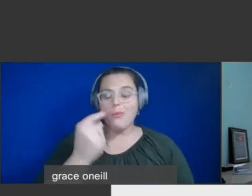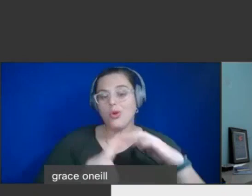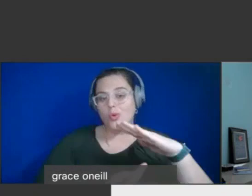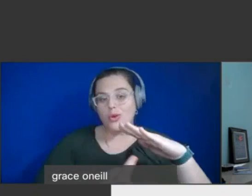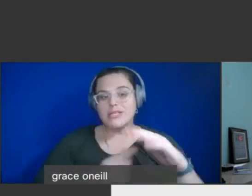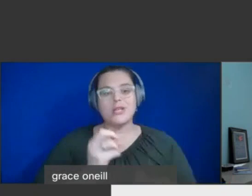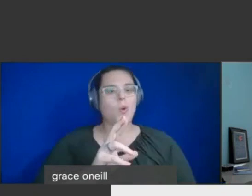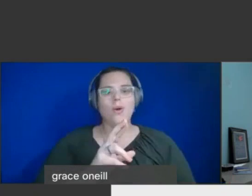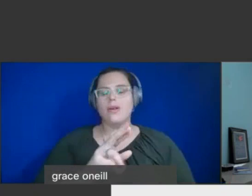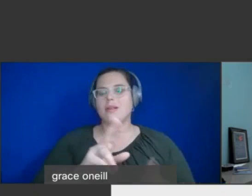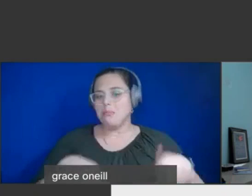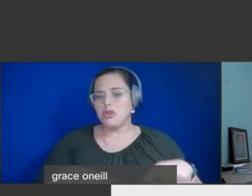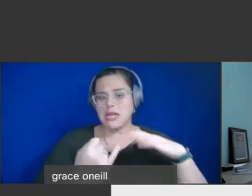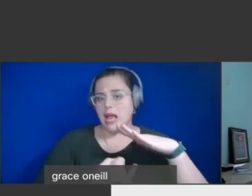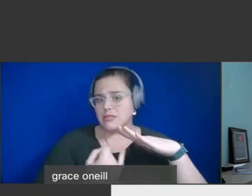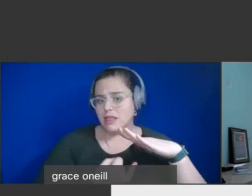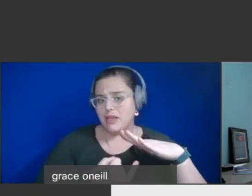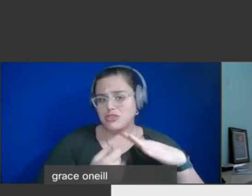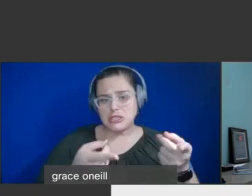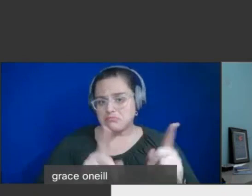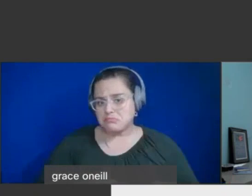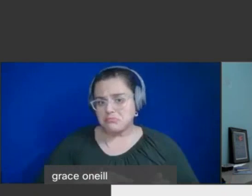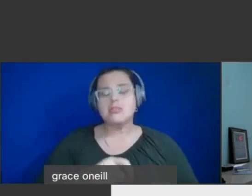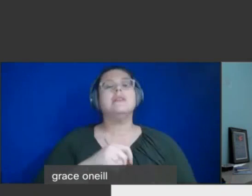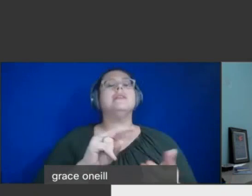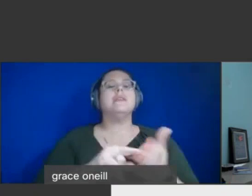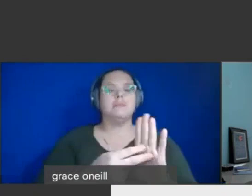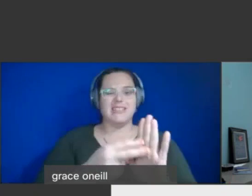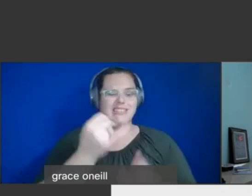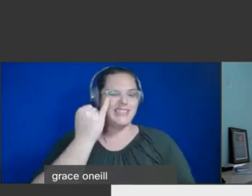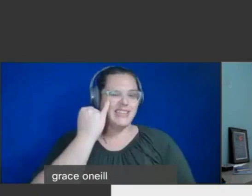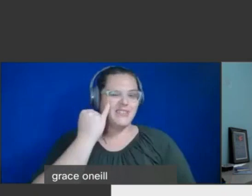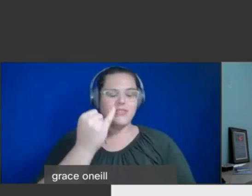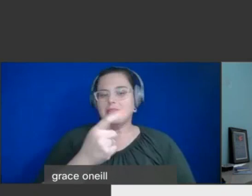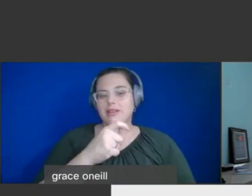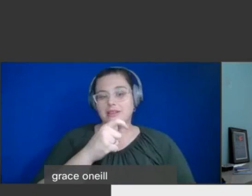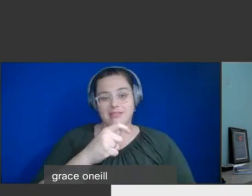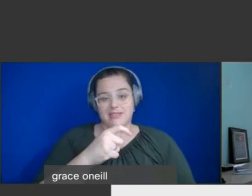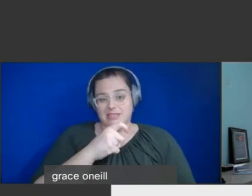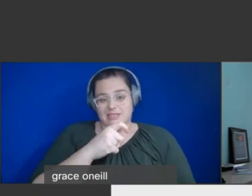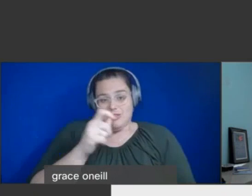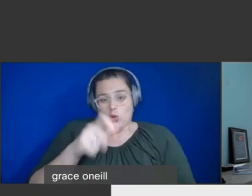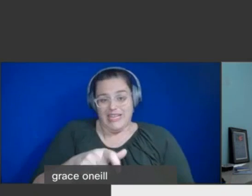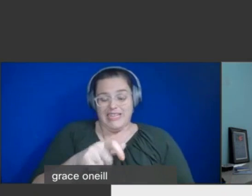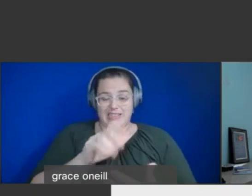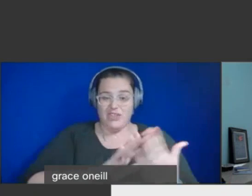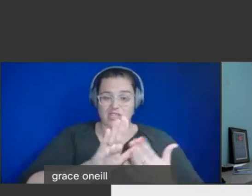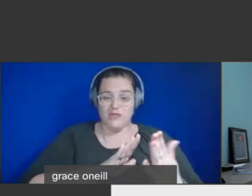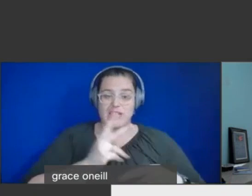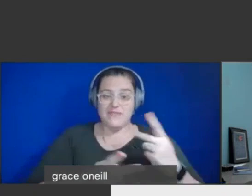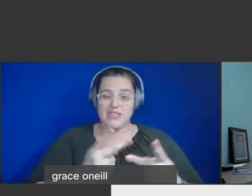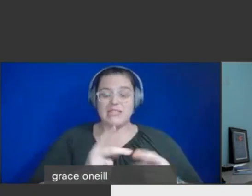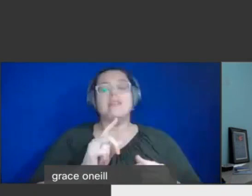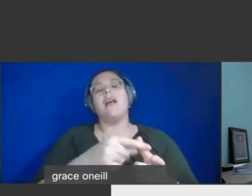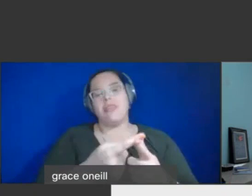is in isolation, then unless it's necessary for an in-person visit to occur, then the visits would